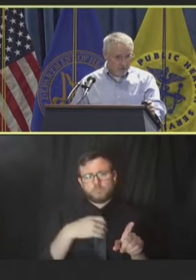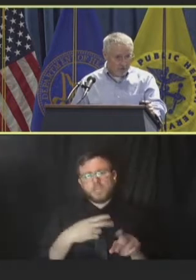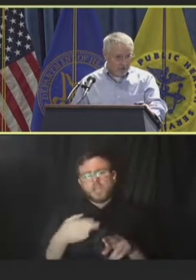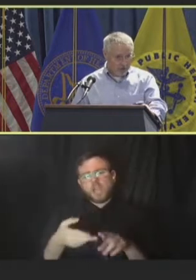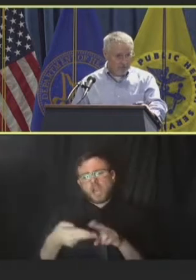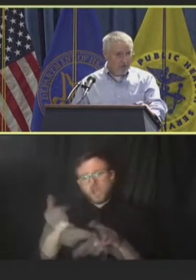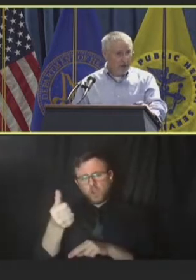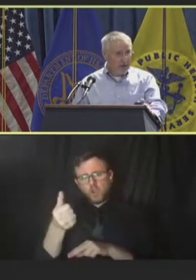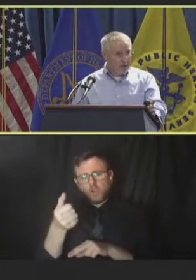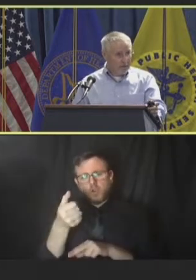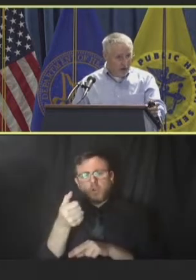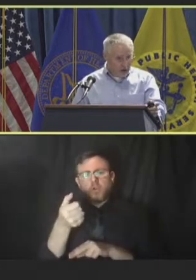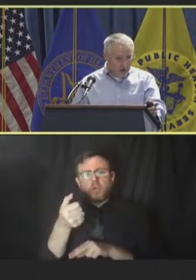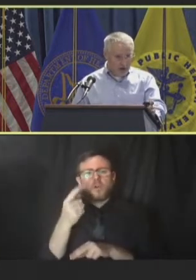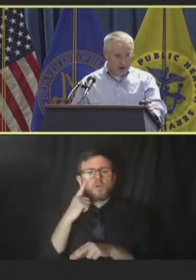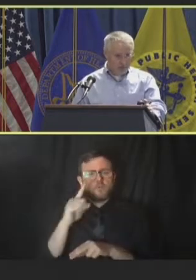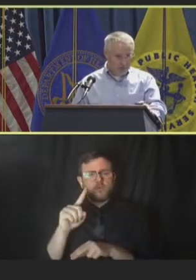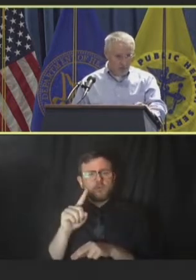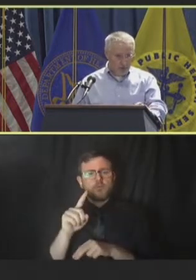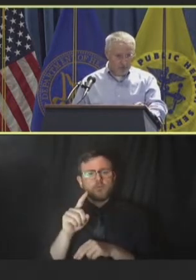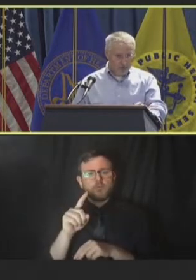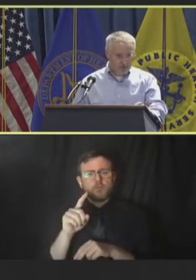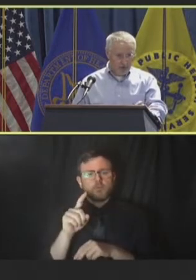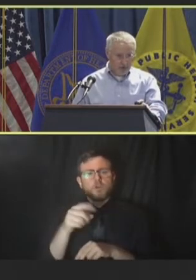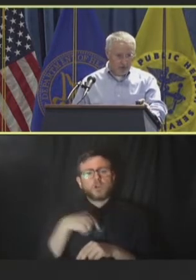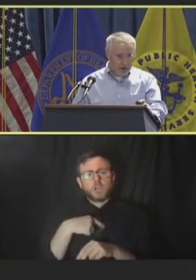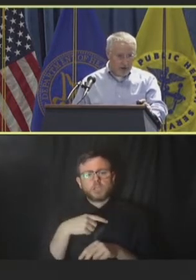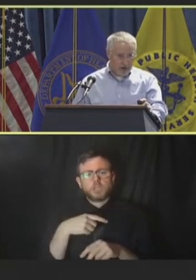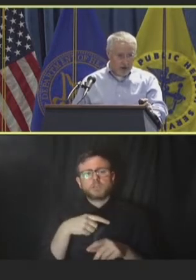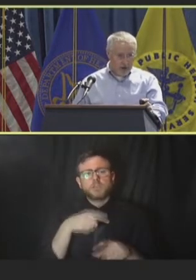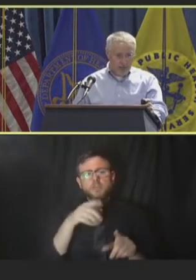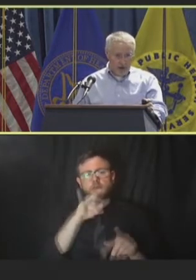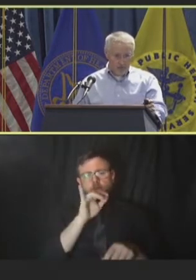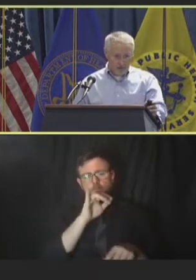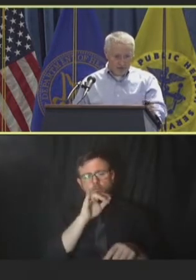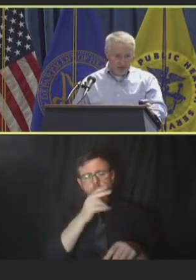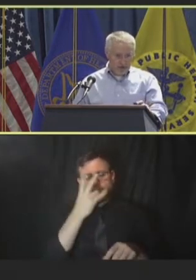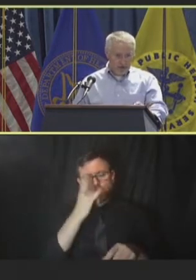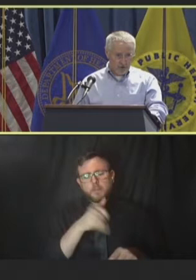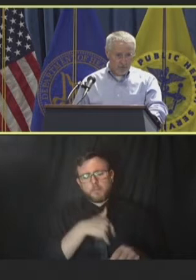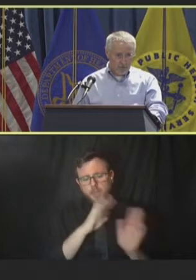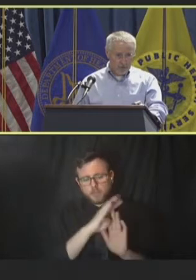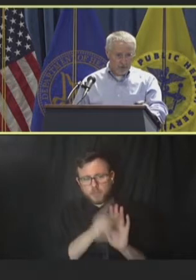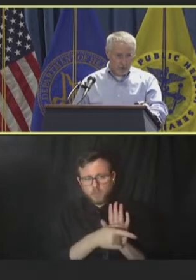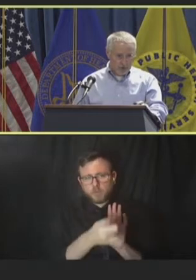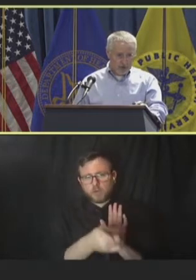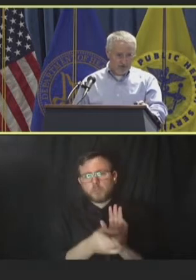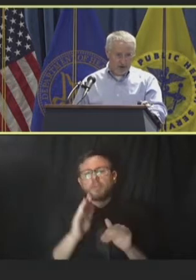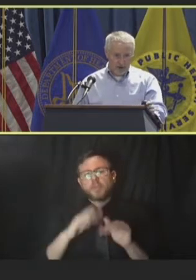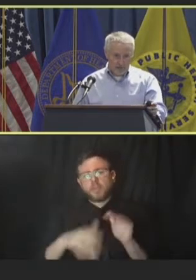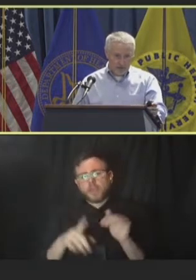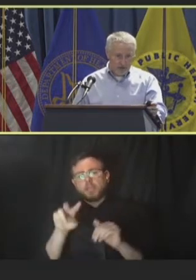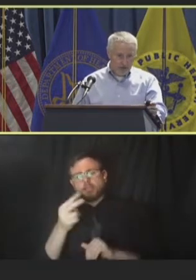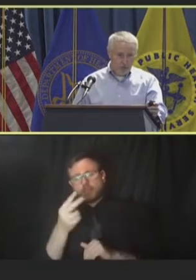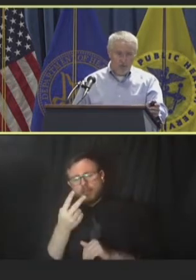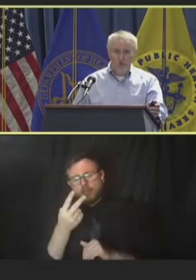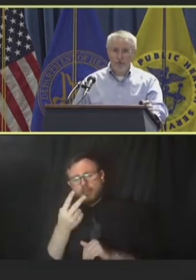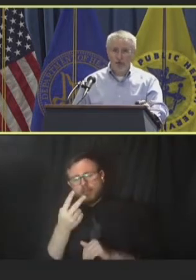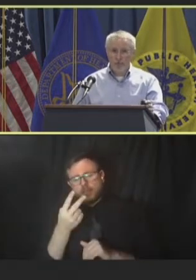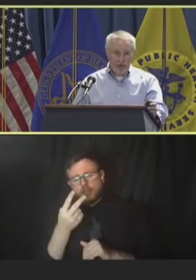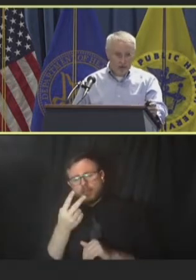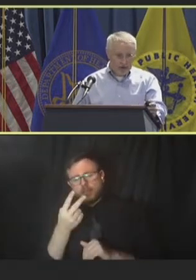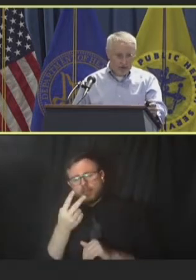dose. Pericarditis reporting was similar by sex and age group with low case counts,